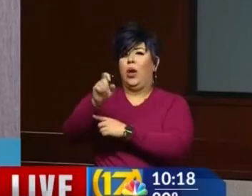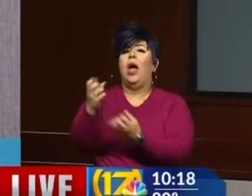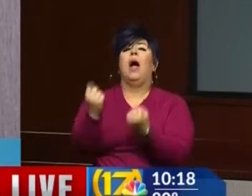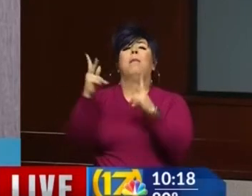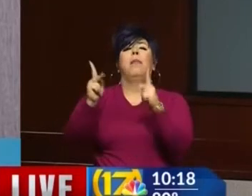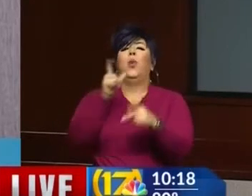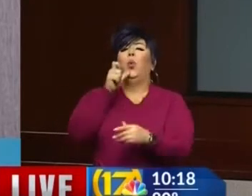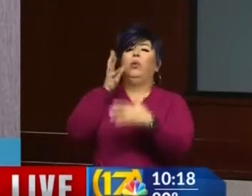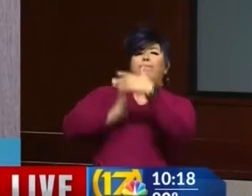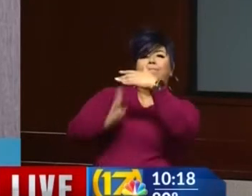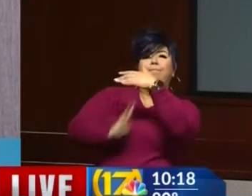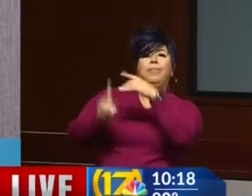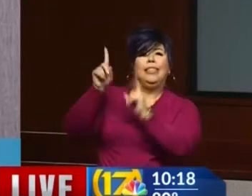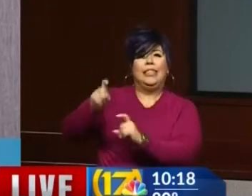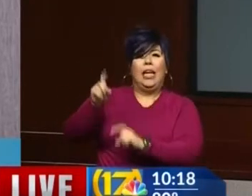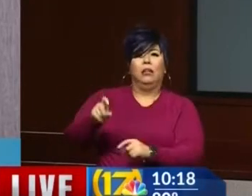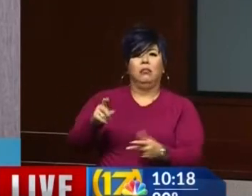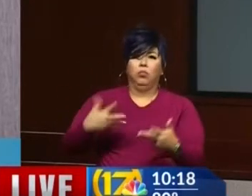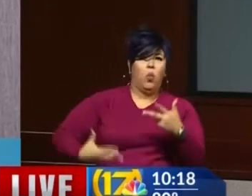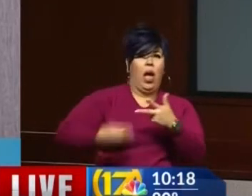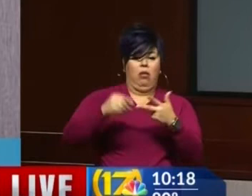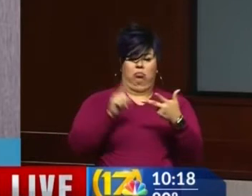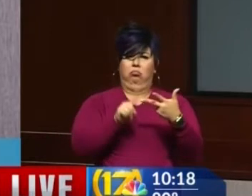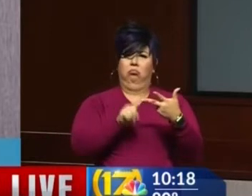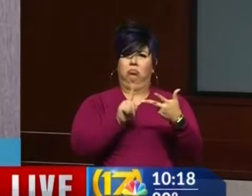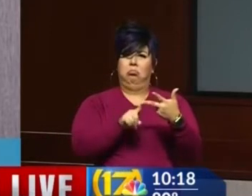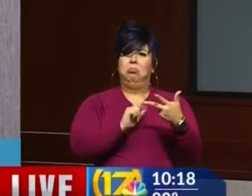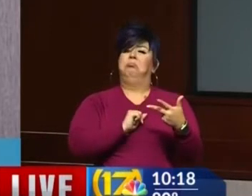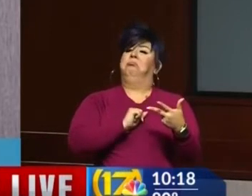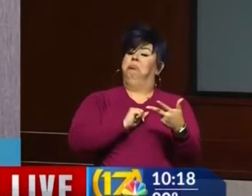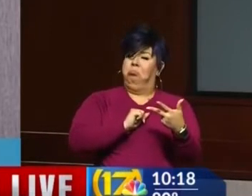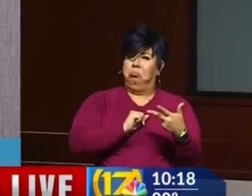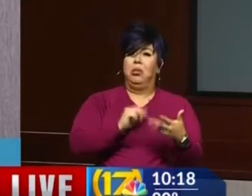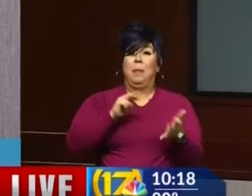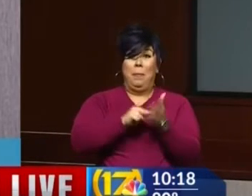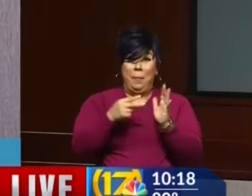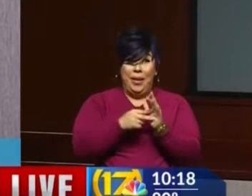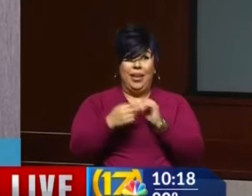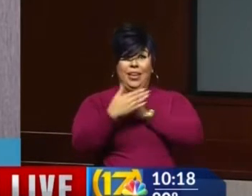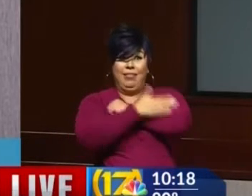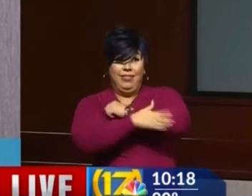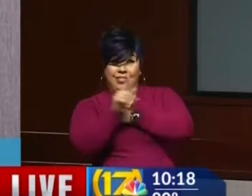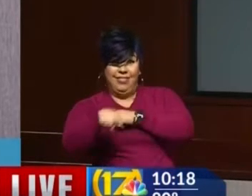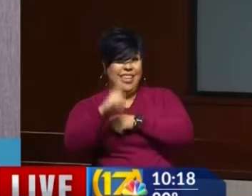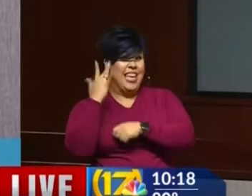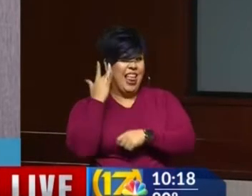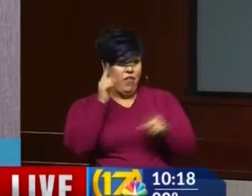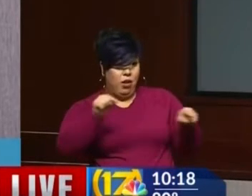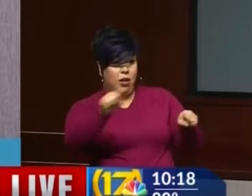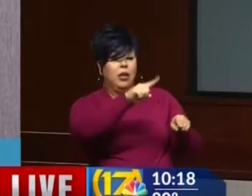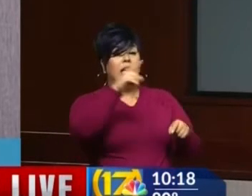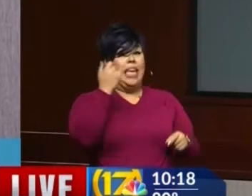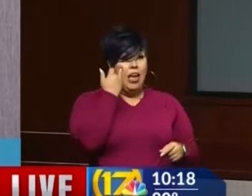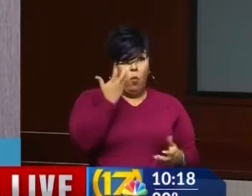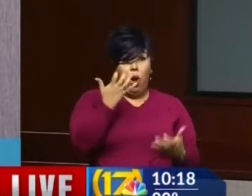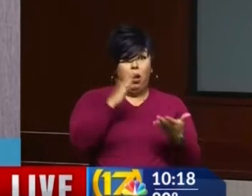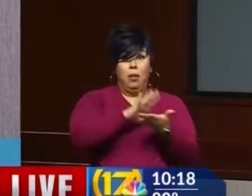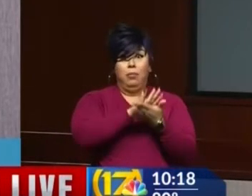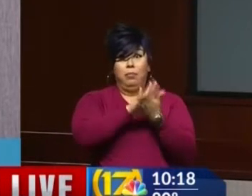testing rates. As an added criteria, California counties must meet for the measured reopening of